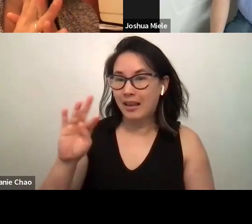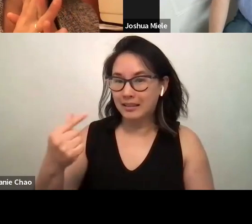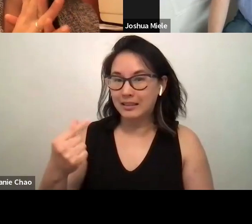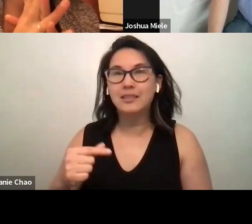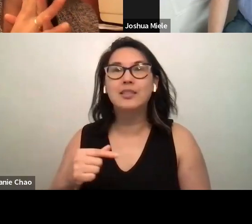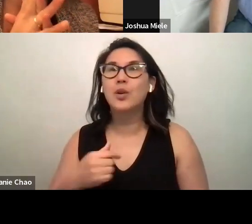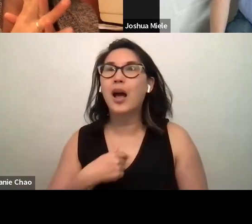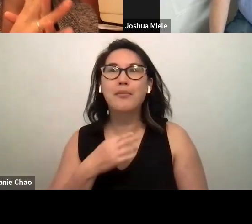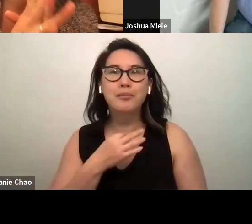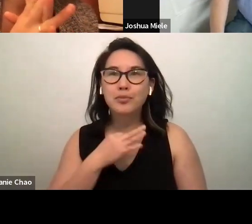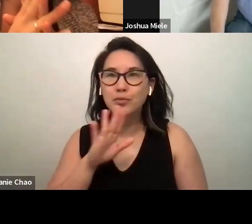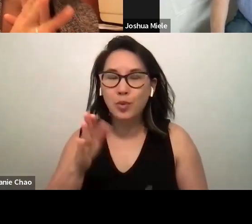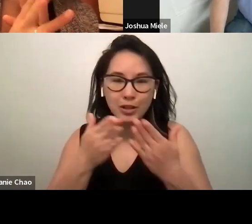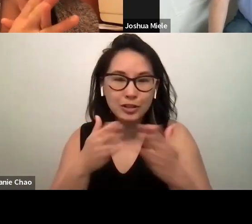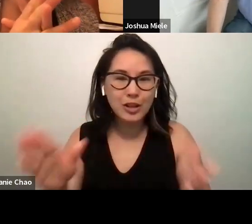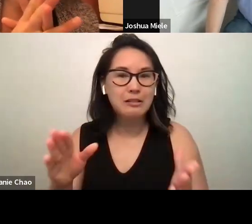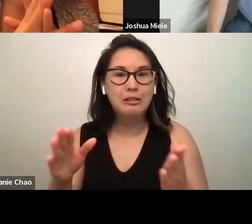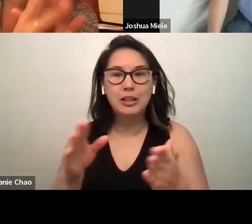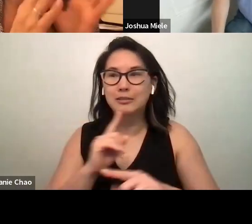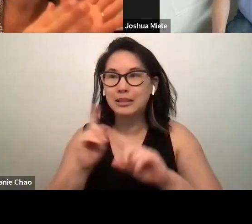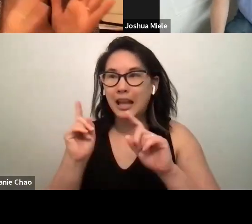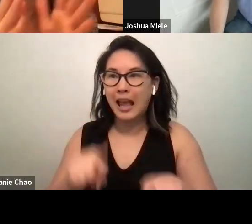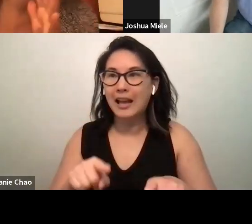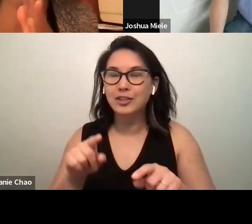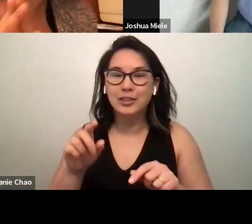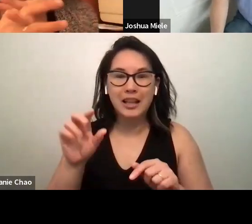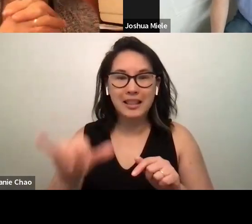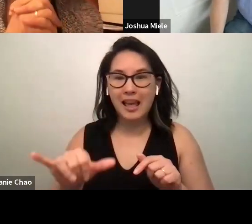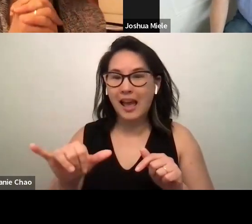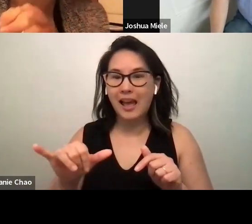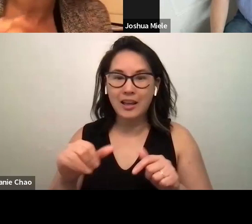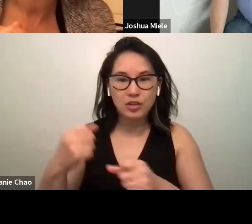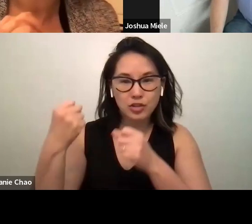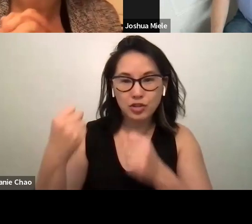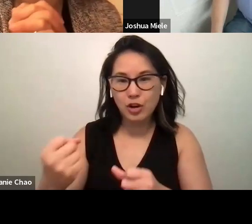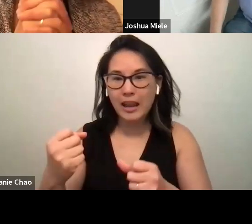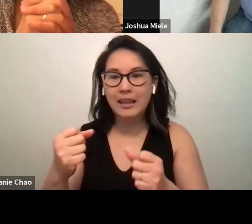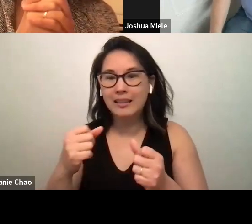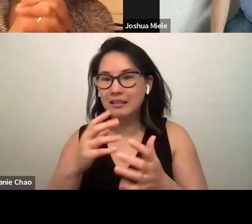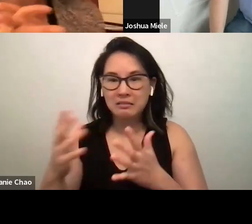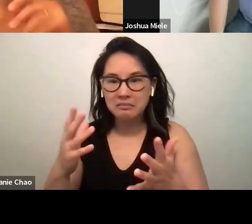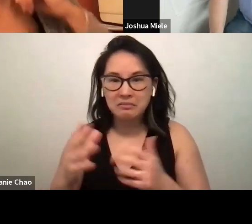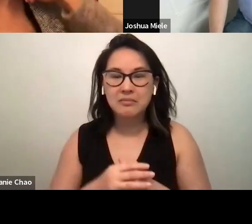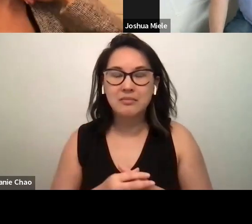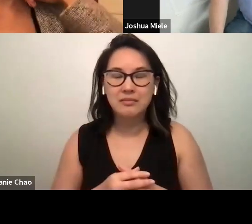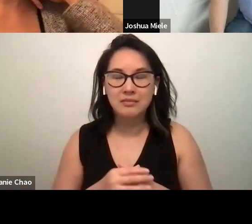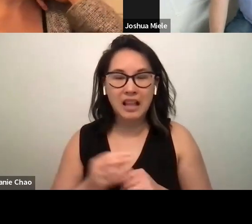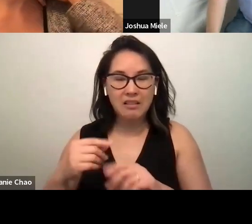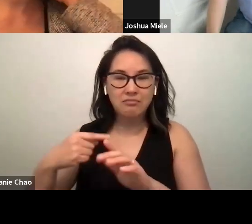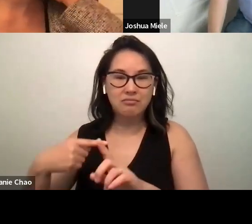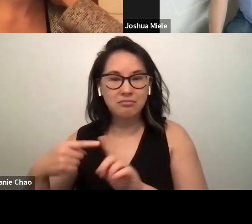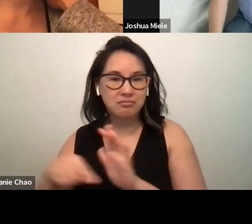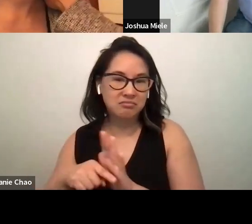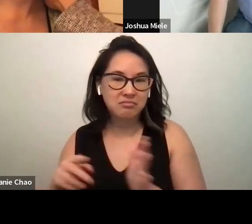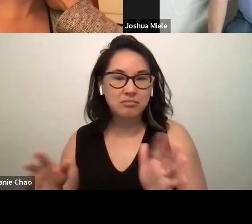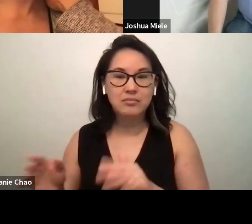reactions. What do you see as the strengths and opportunities for each of these versions? Yeah, and I